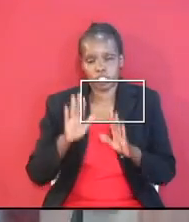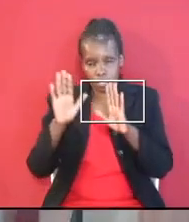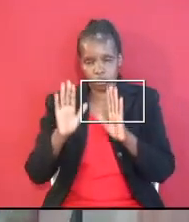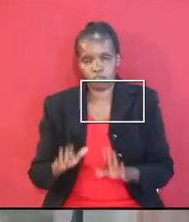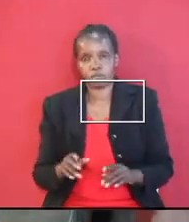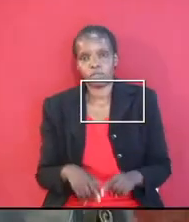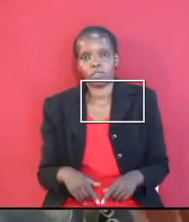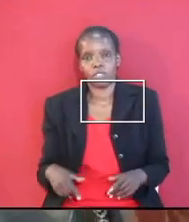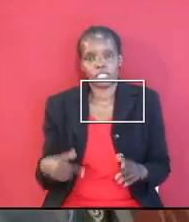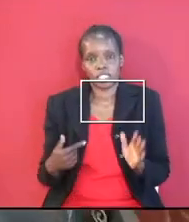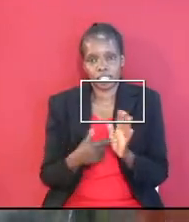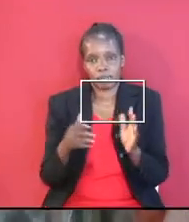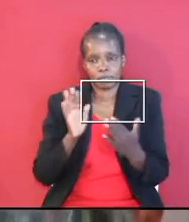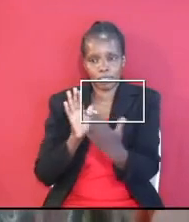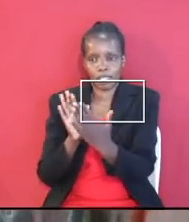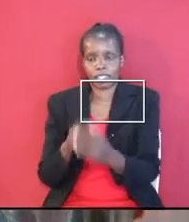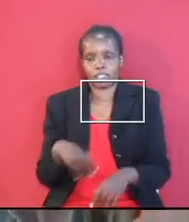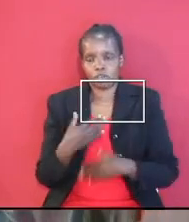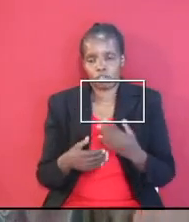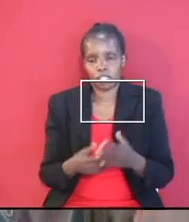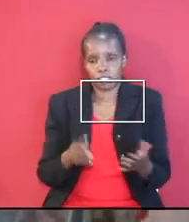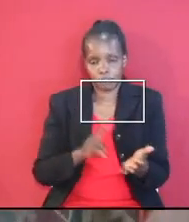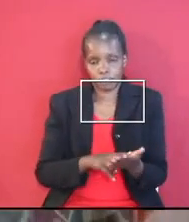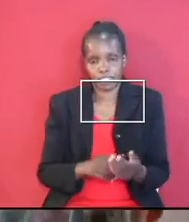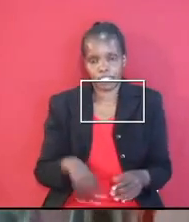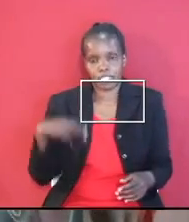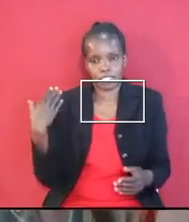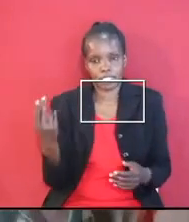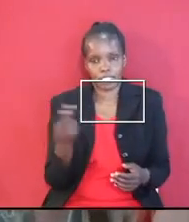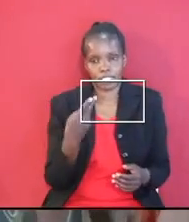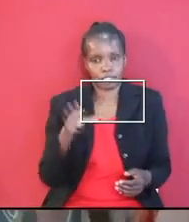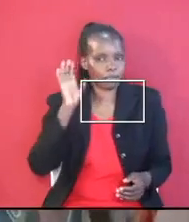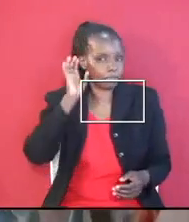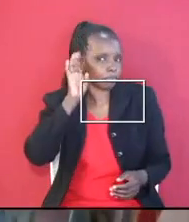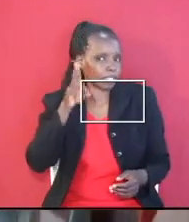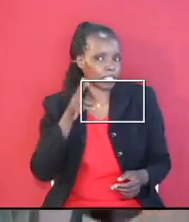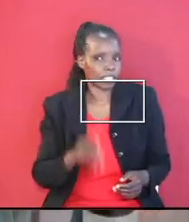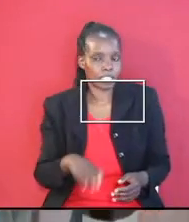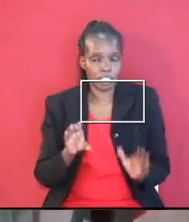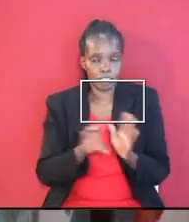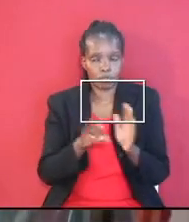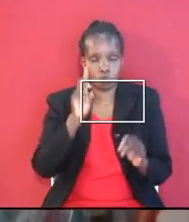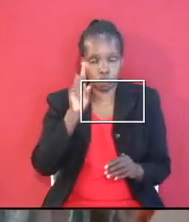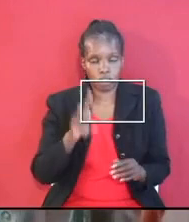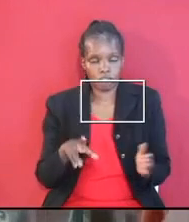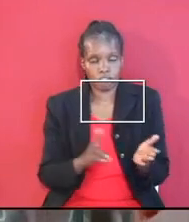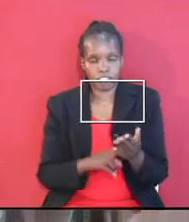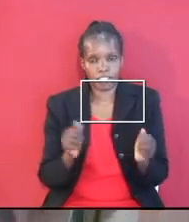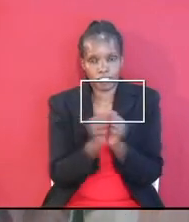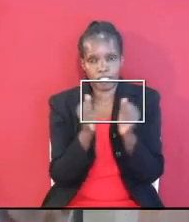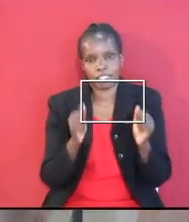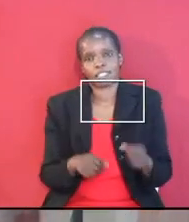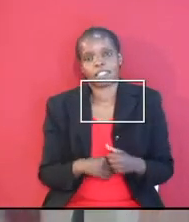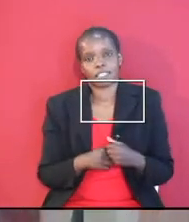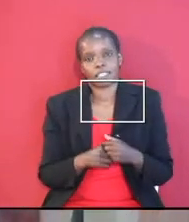denominator that appears in all these verses. 2 Peter chapter 1 and verse 10.